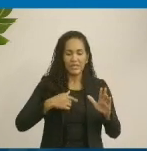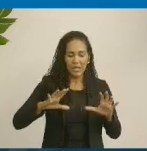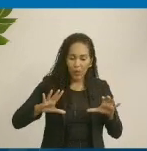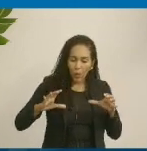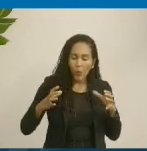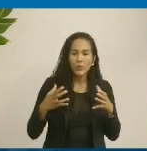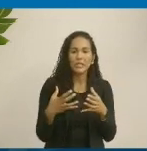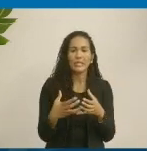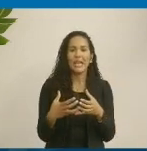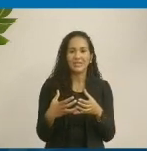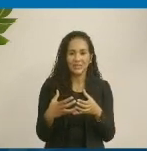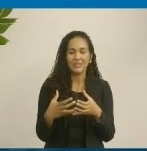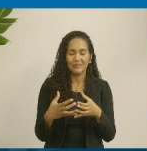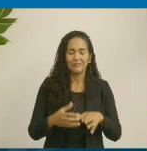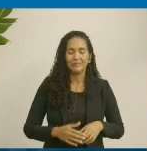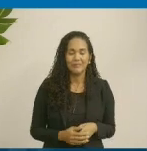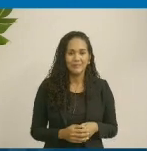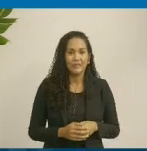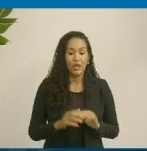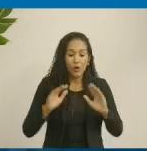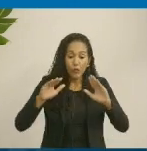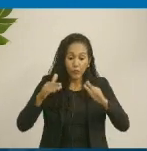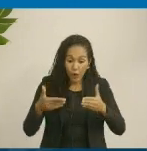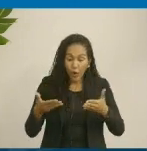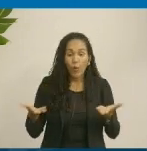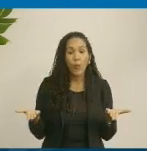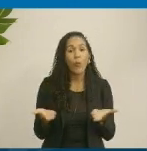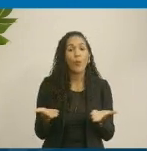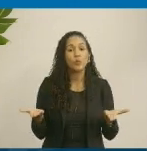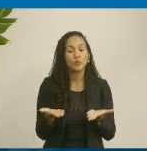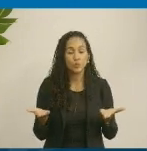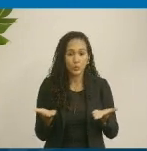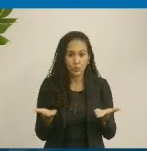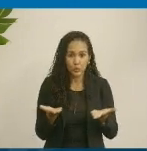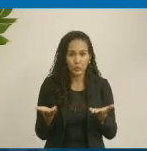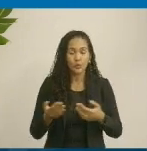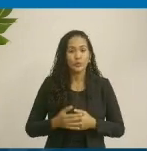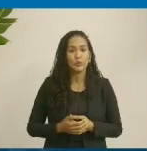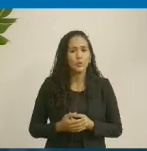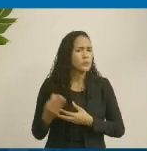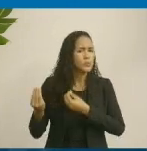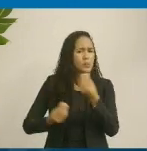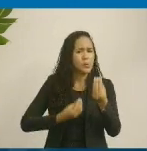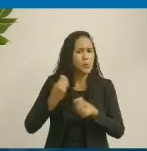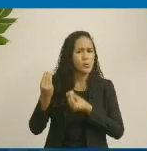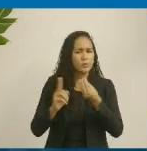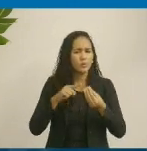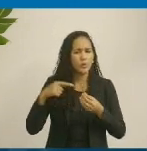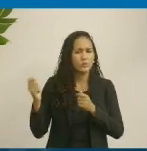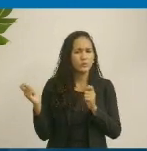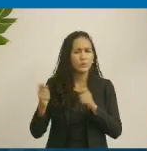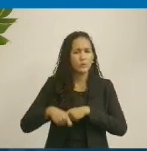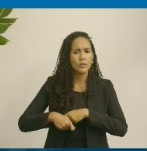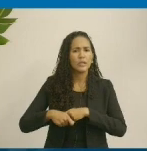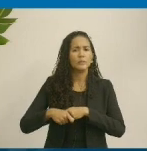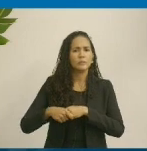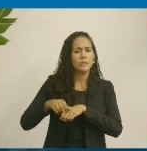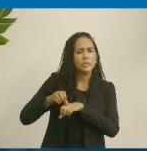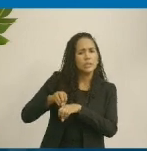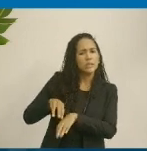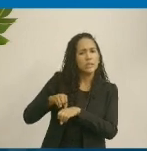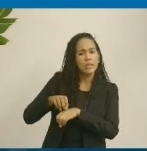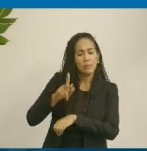the focus of today is how do you guide teachers and ordinary citizens to make healthier